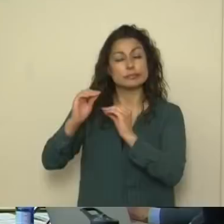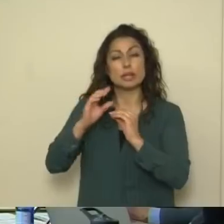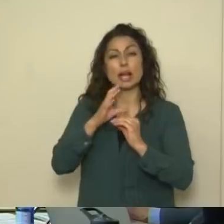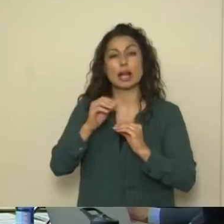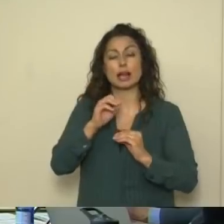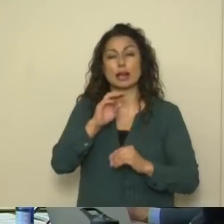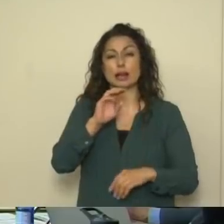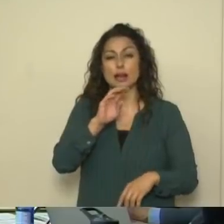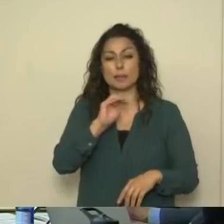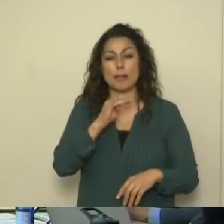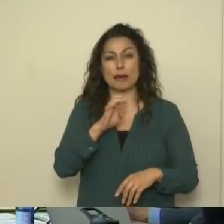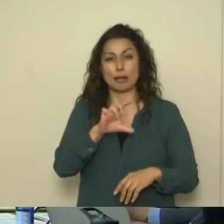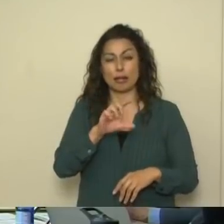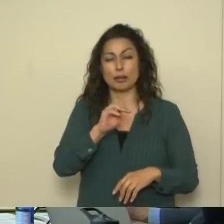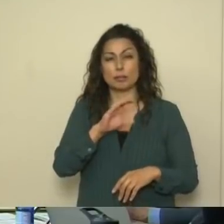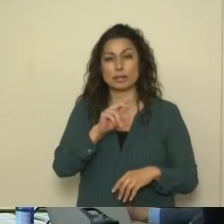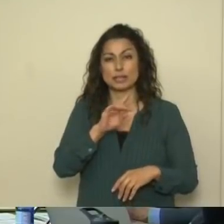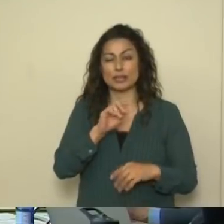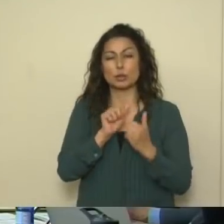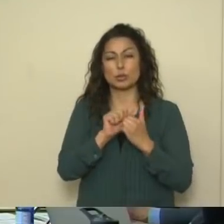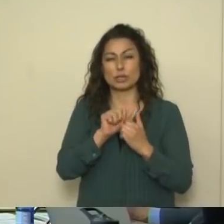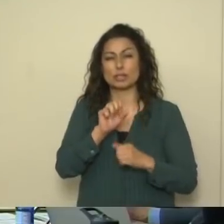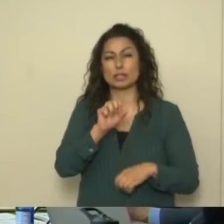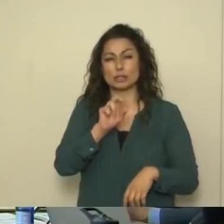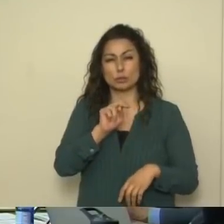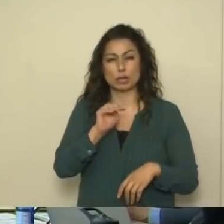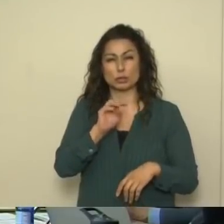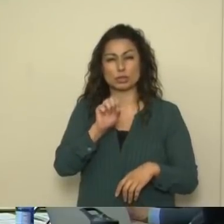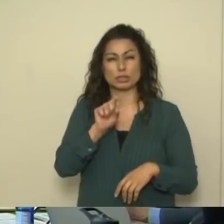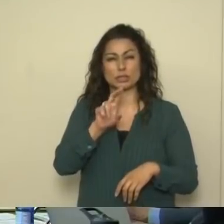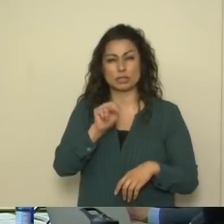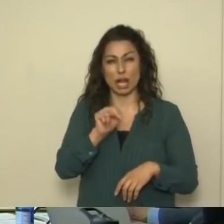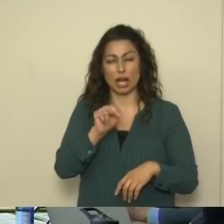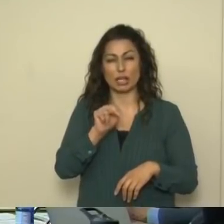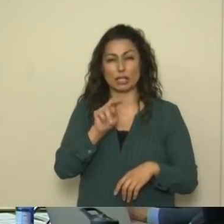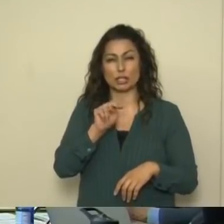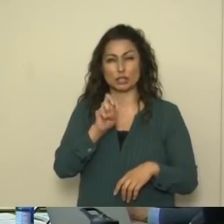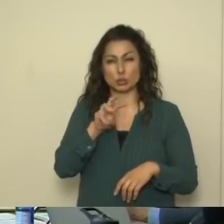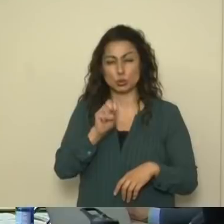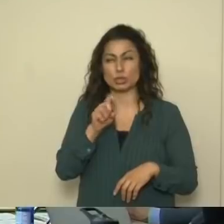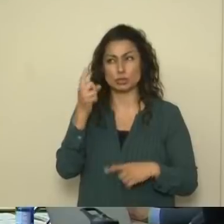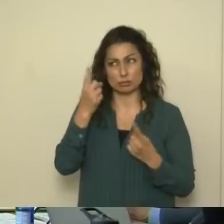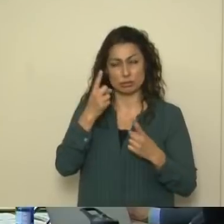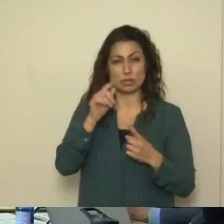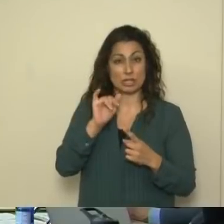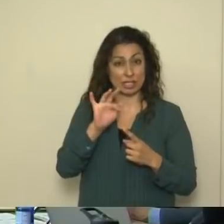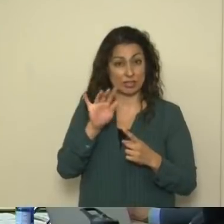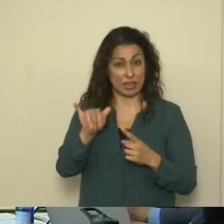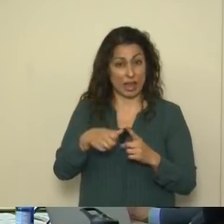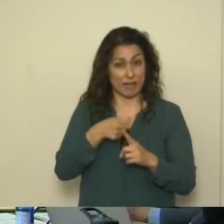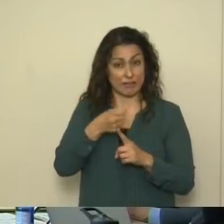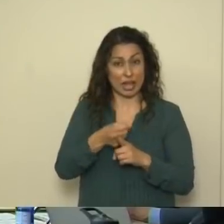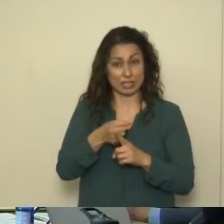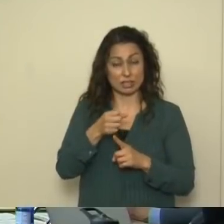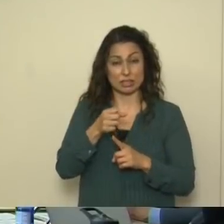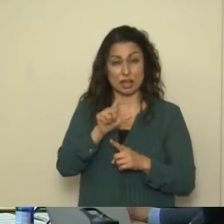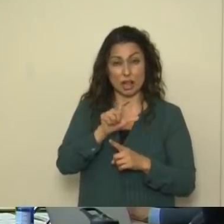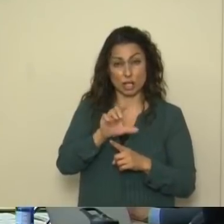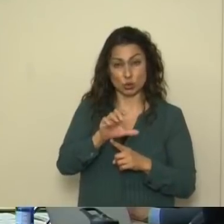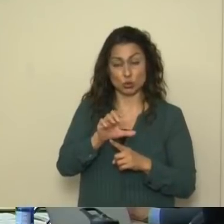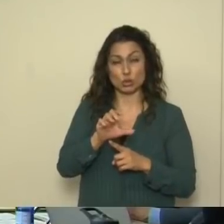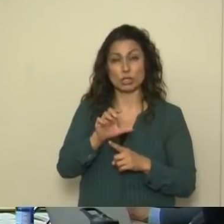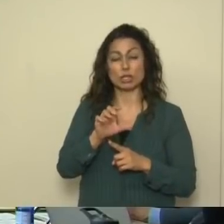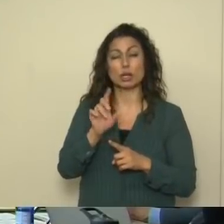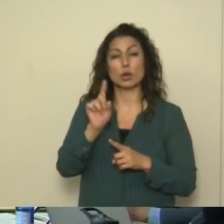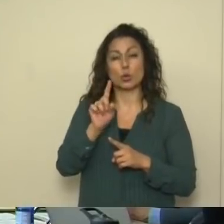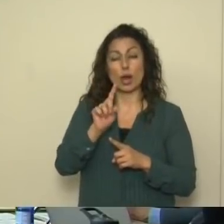Las Cruces Sun-News asked whether the reagent shortage is affecting Las Cruces or the southern area of the state where test kits are sometimes